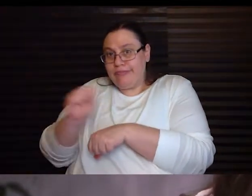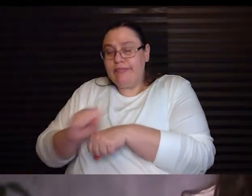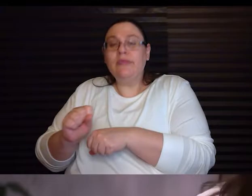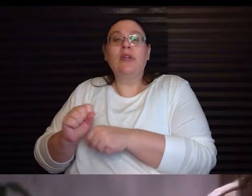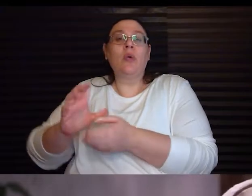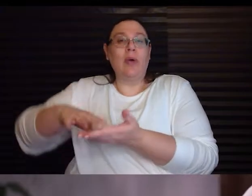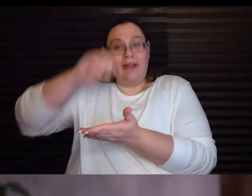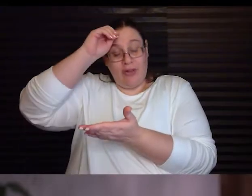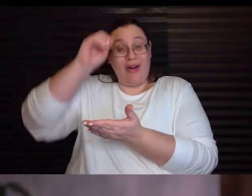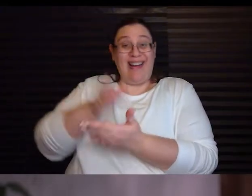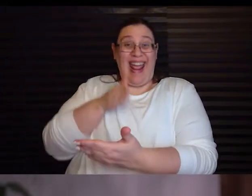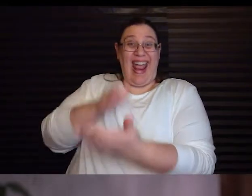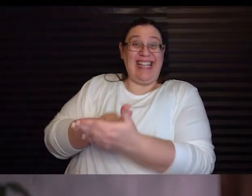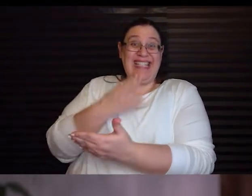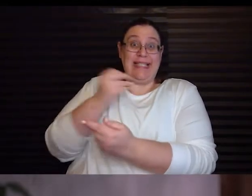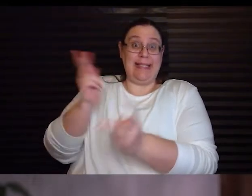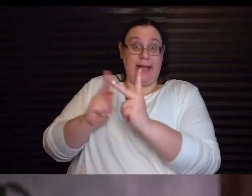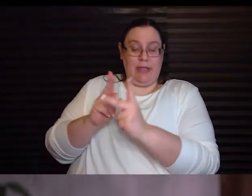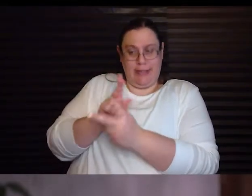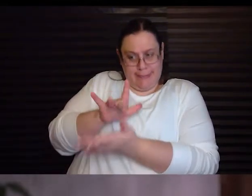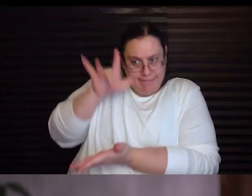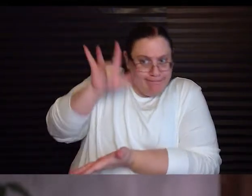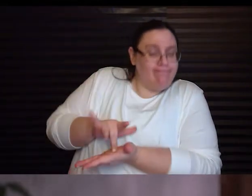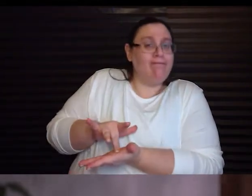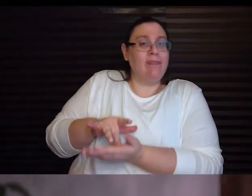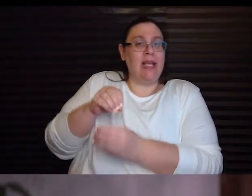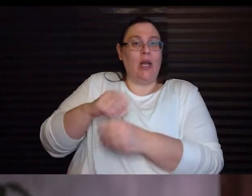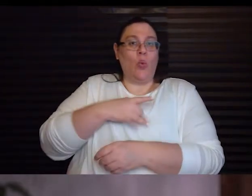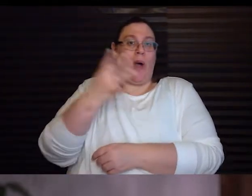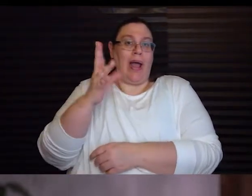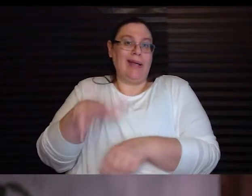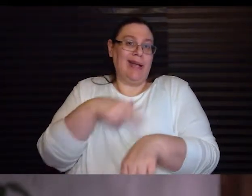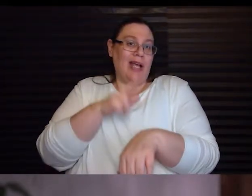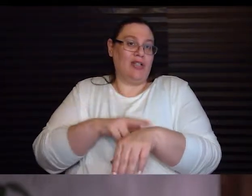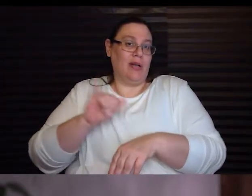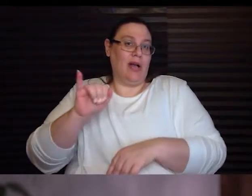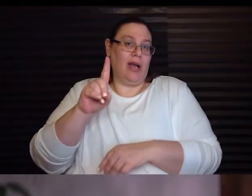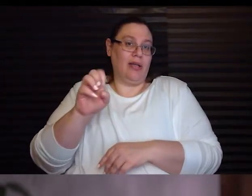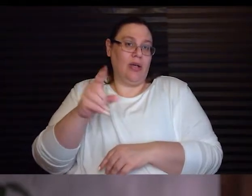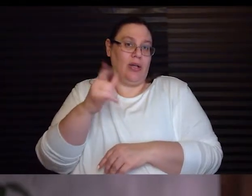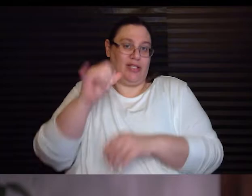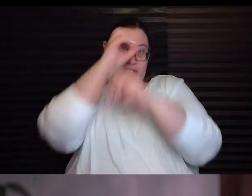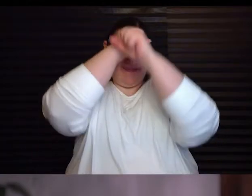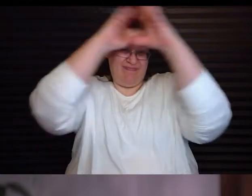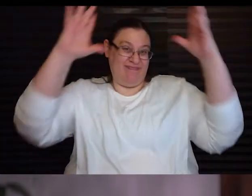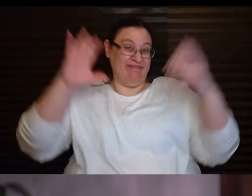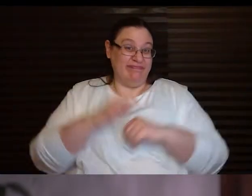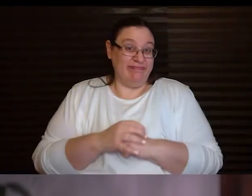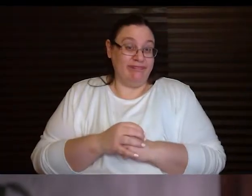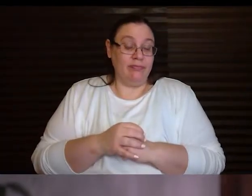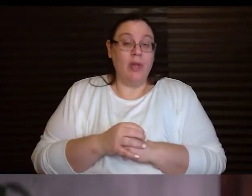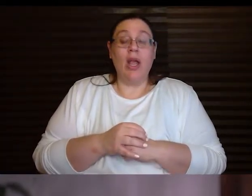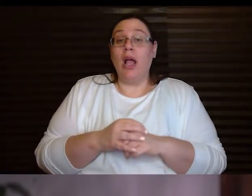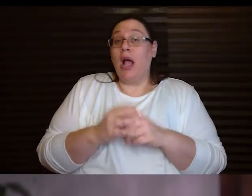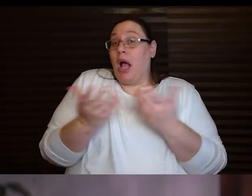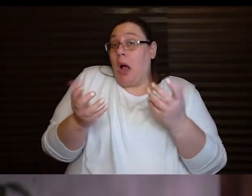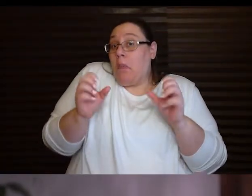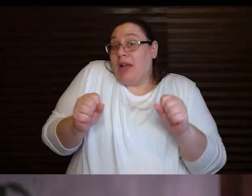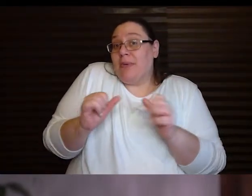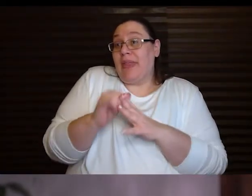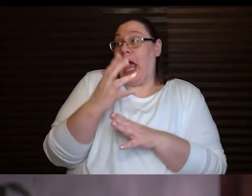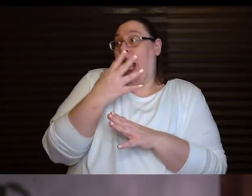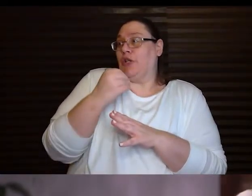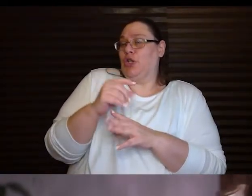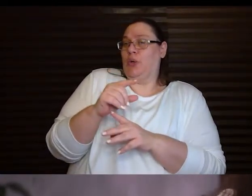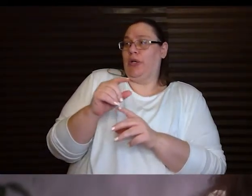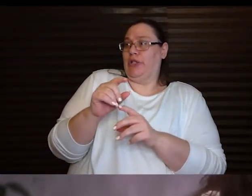the centrality of anti-Semitism in white nationalist ideology. Now, it's possible that that Jewish question